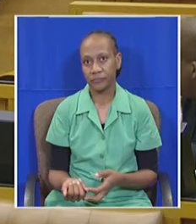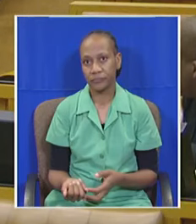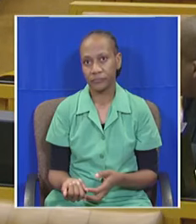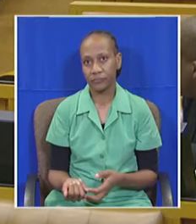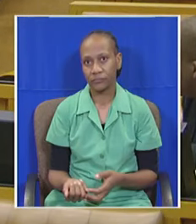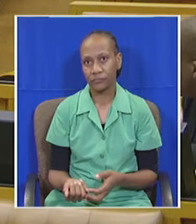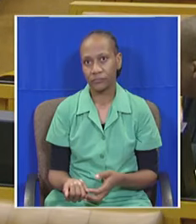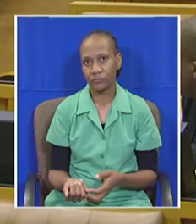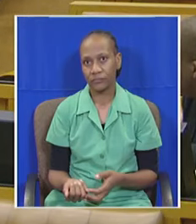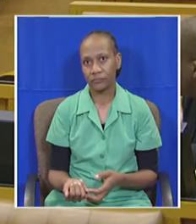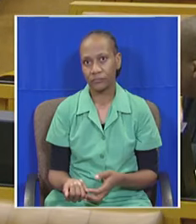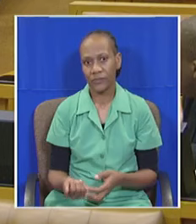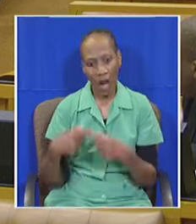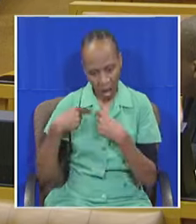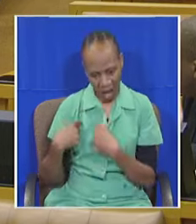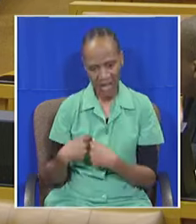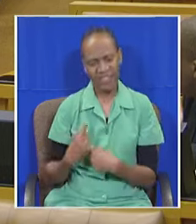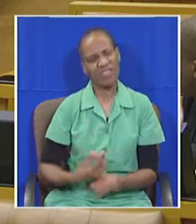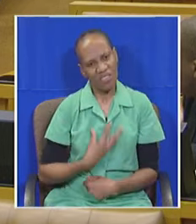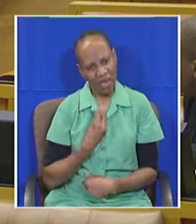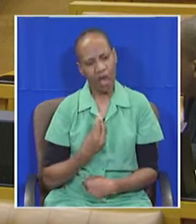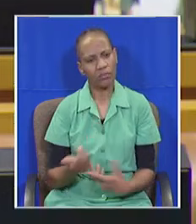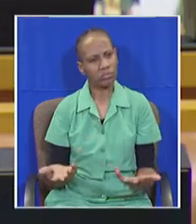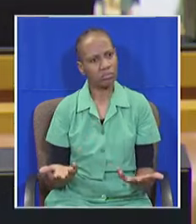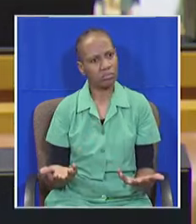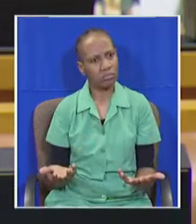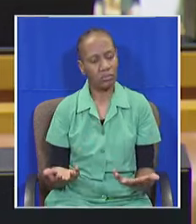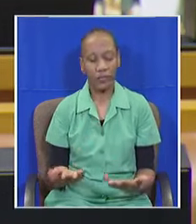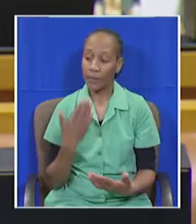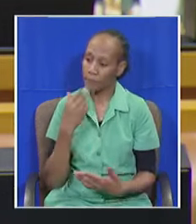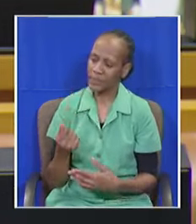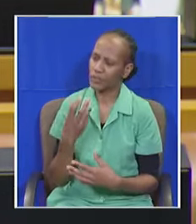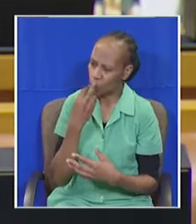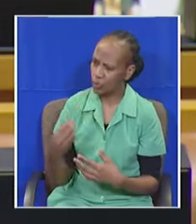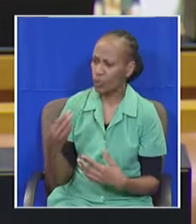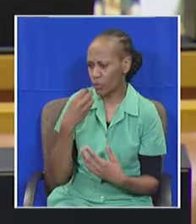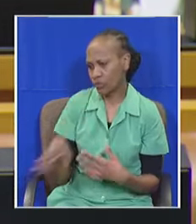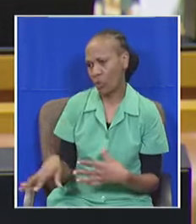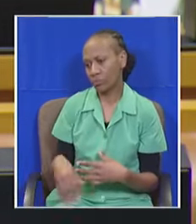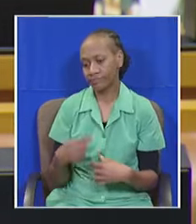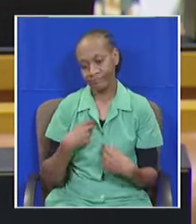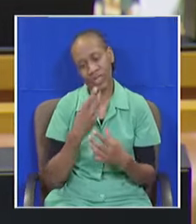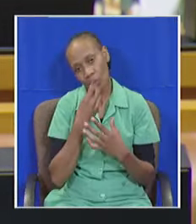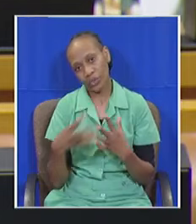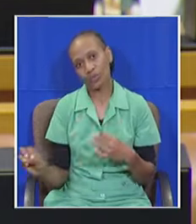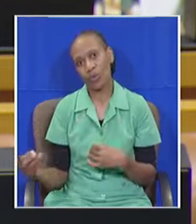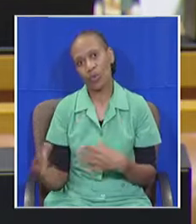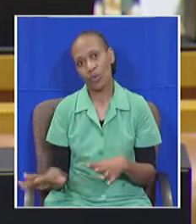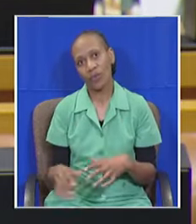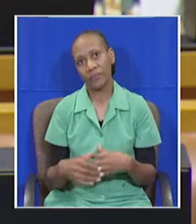She's young at heart. Honourable Mbatha, please withdraw. I withdraw. Thank you.